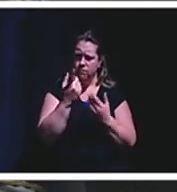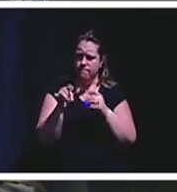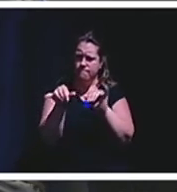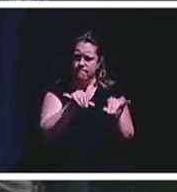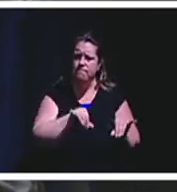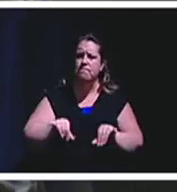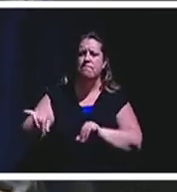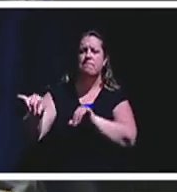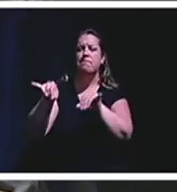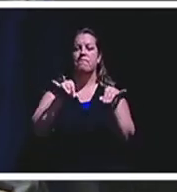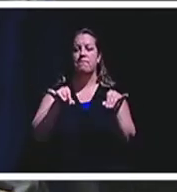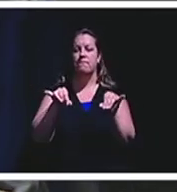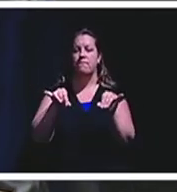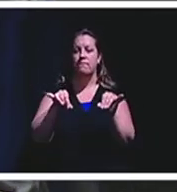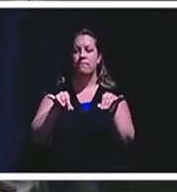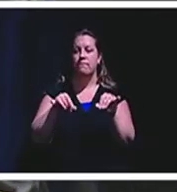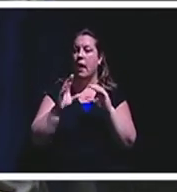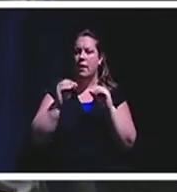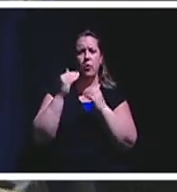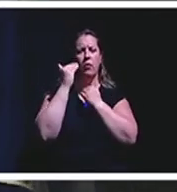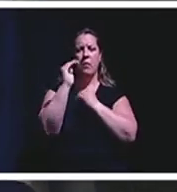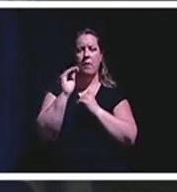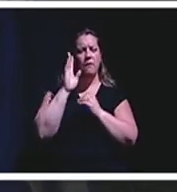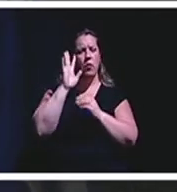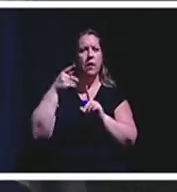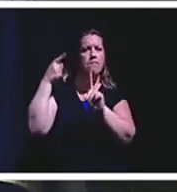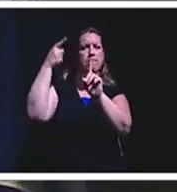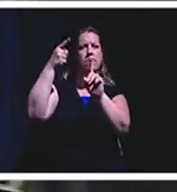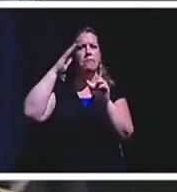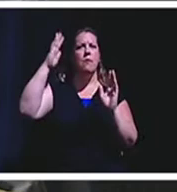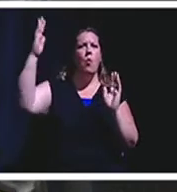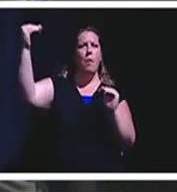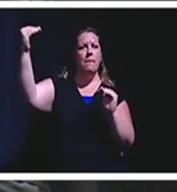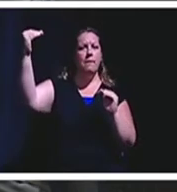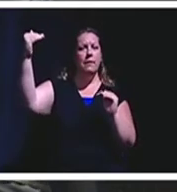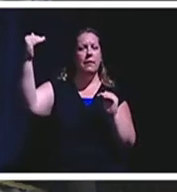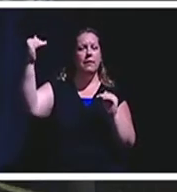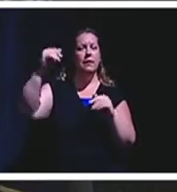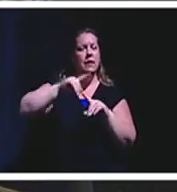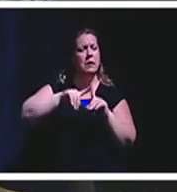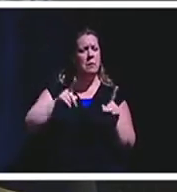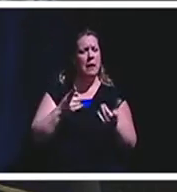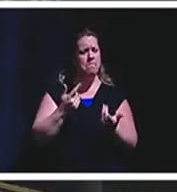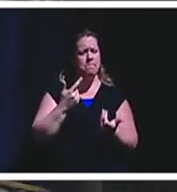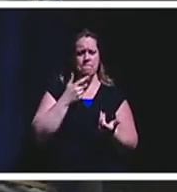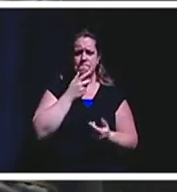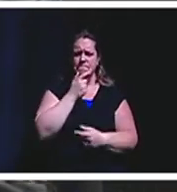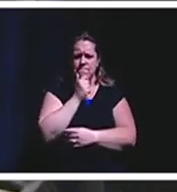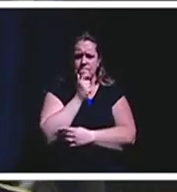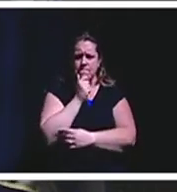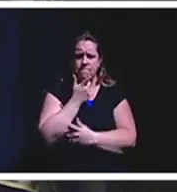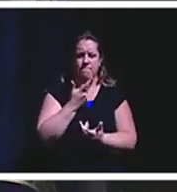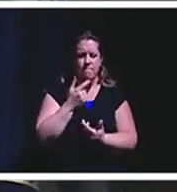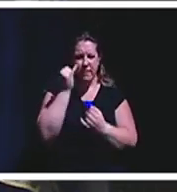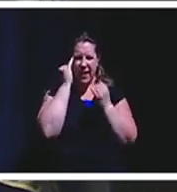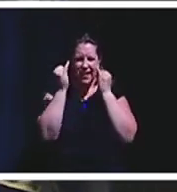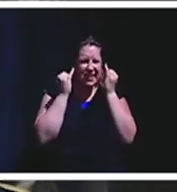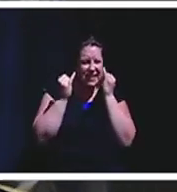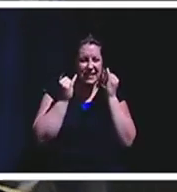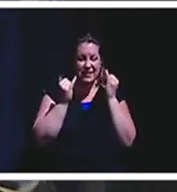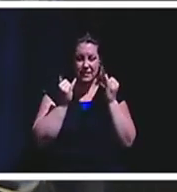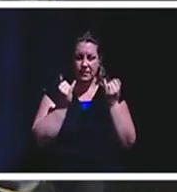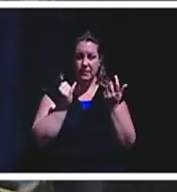unlimited hope, but they had very little idea of what actually lay in